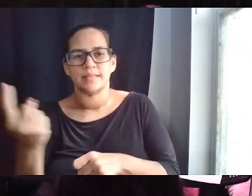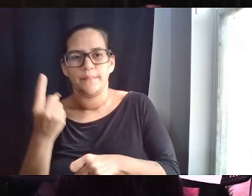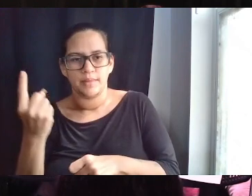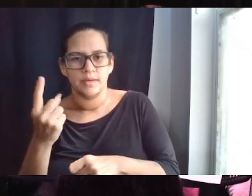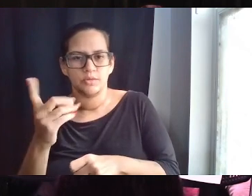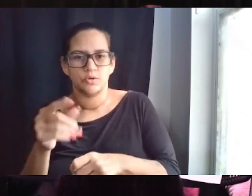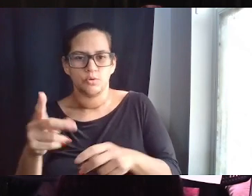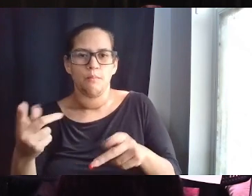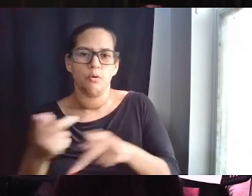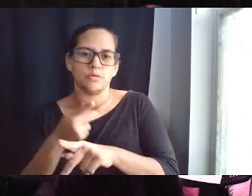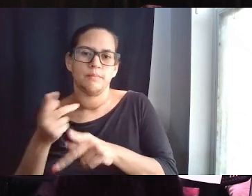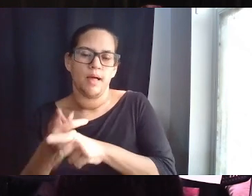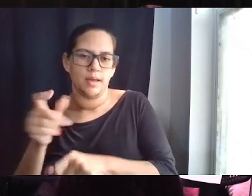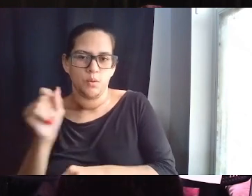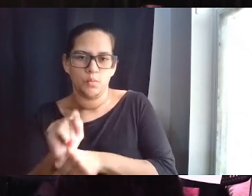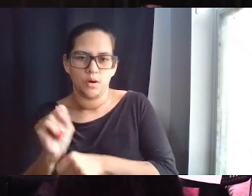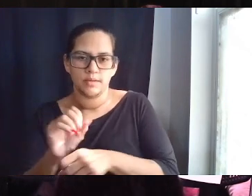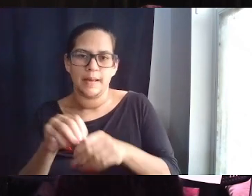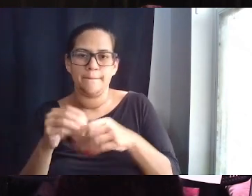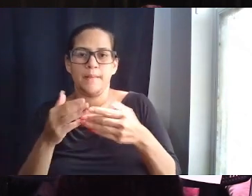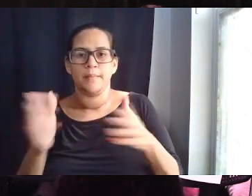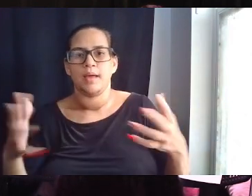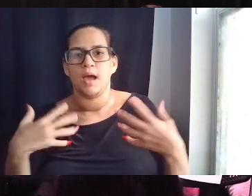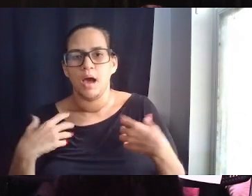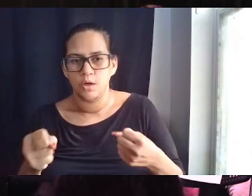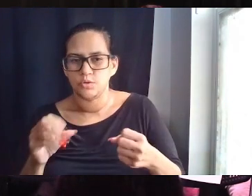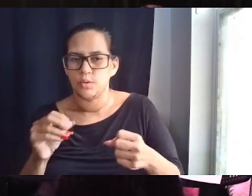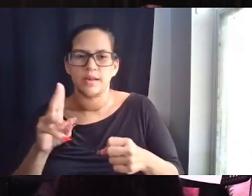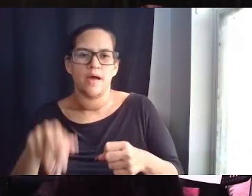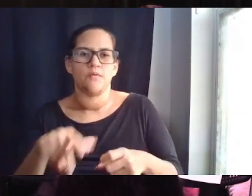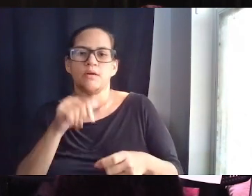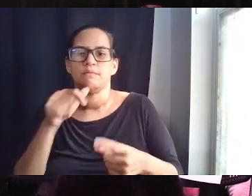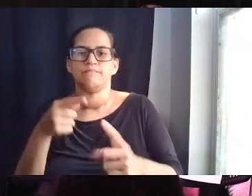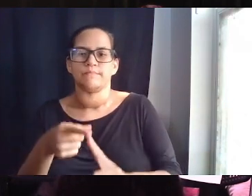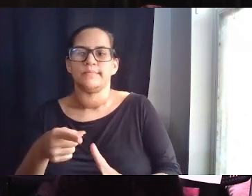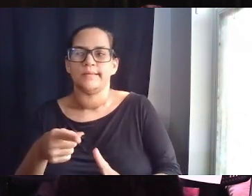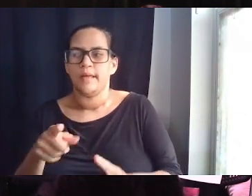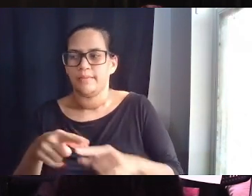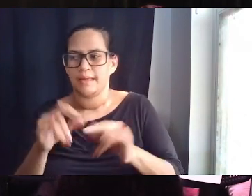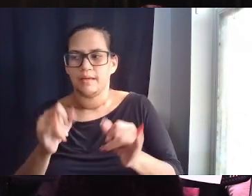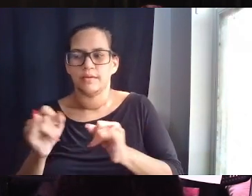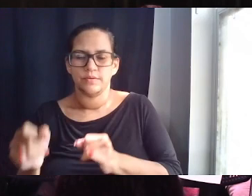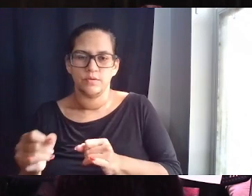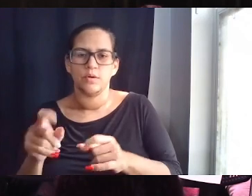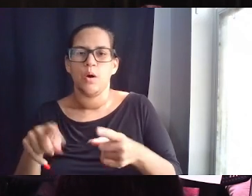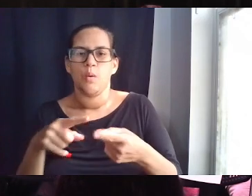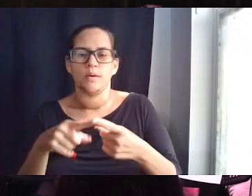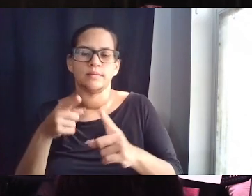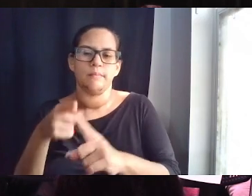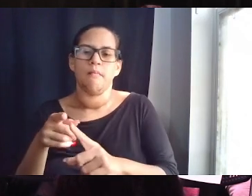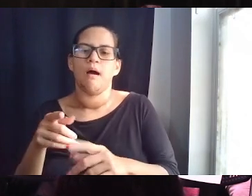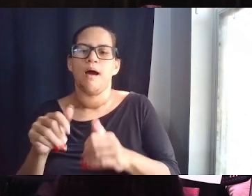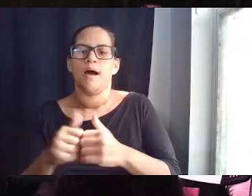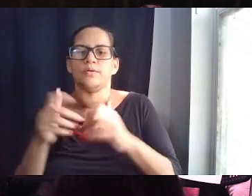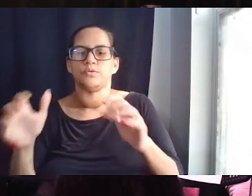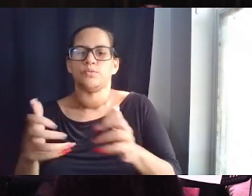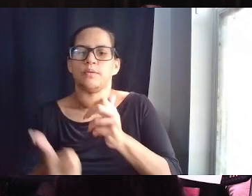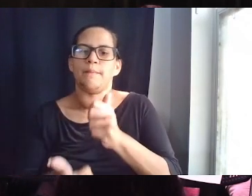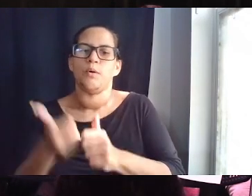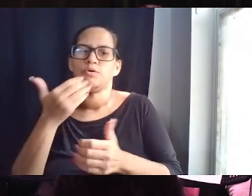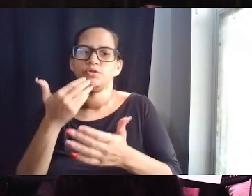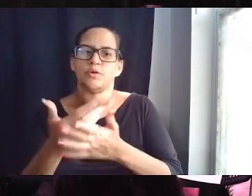in public health, so it's never just about the individual. It's always about how do you do the most good for the most